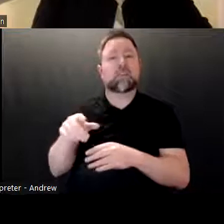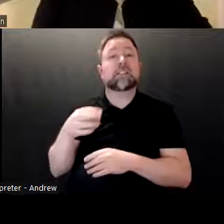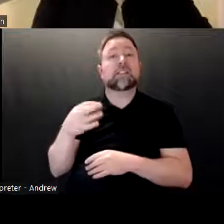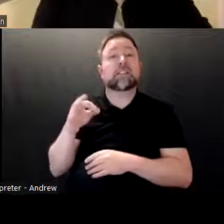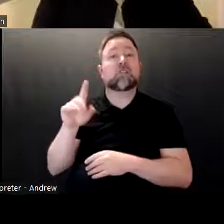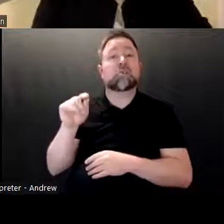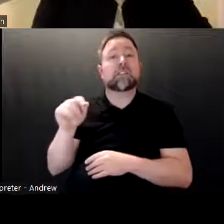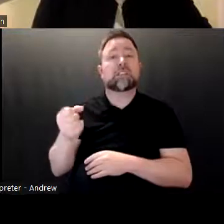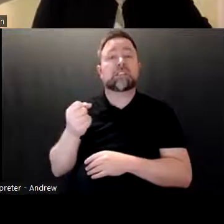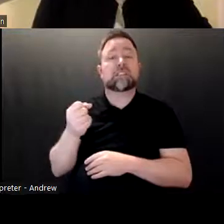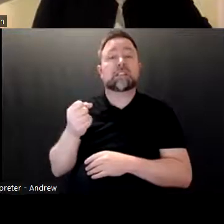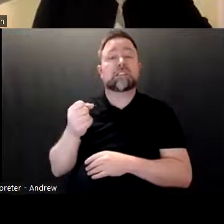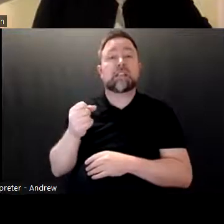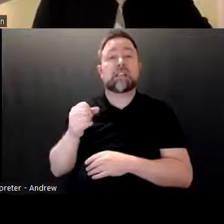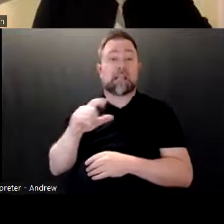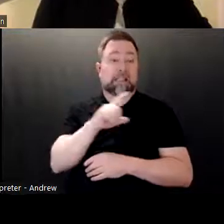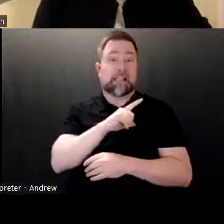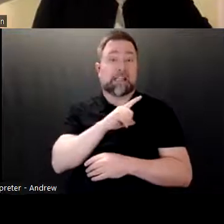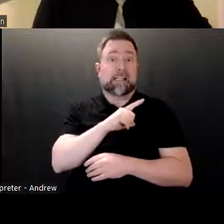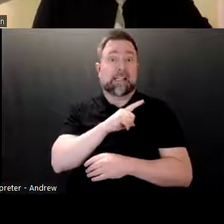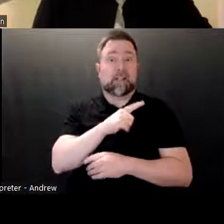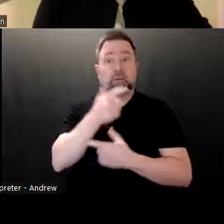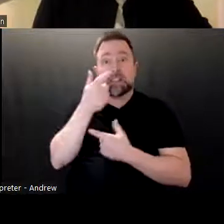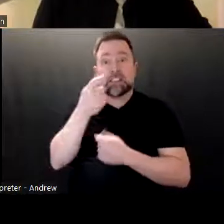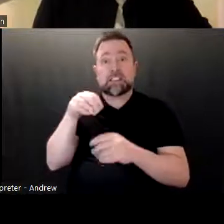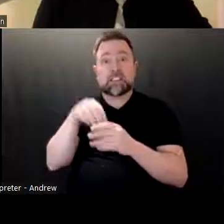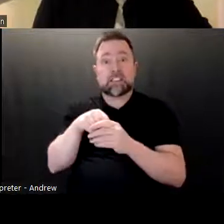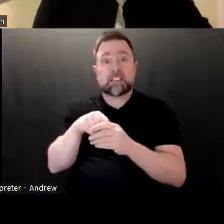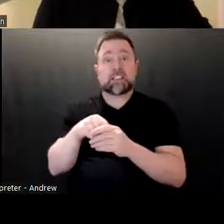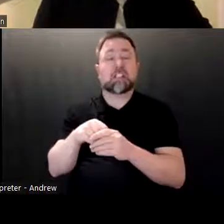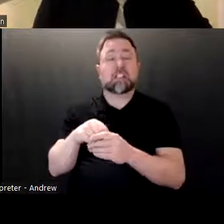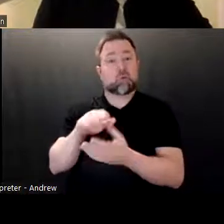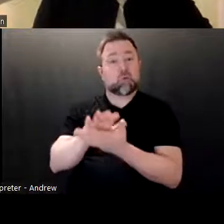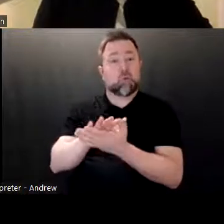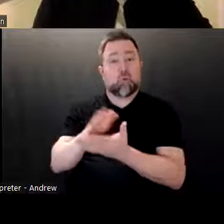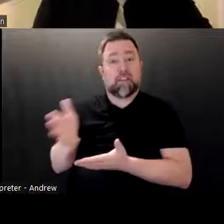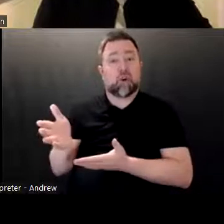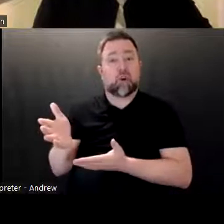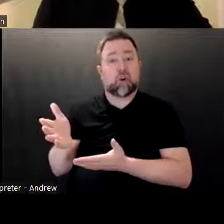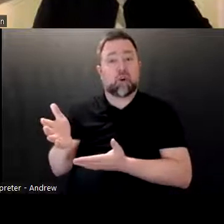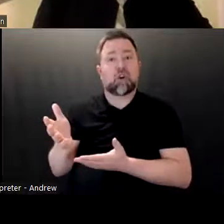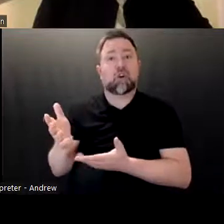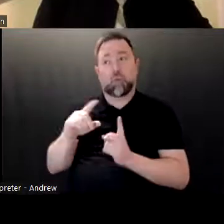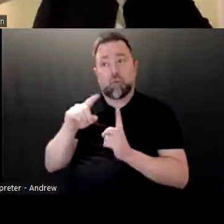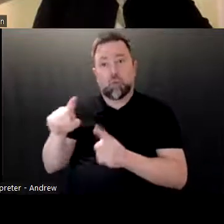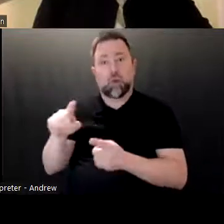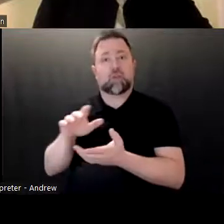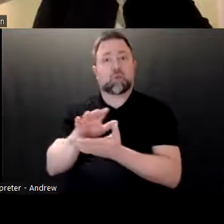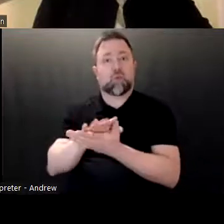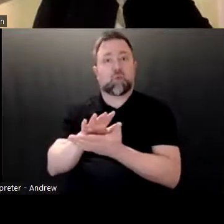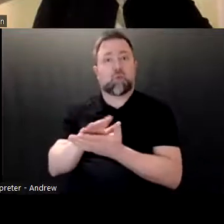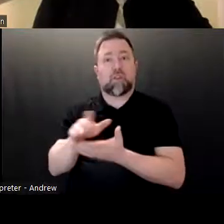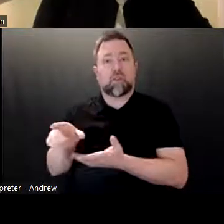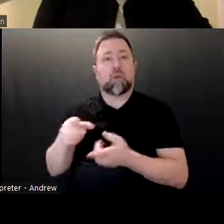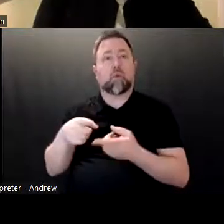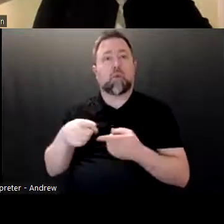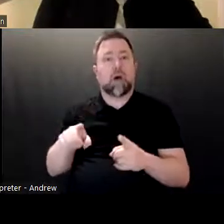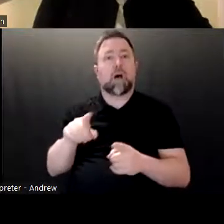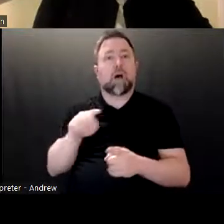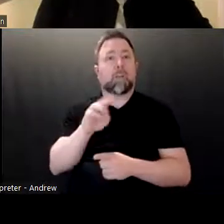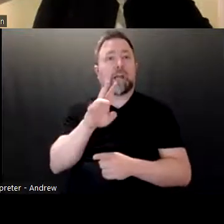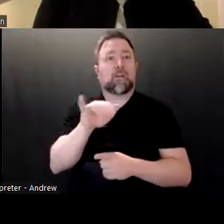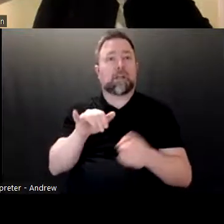it was really done at a pivotal moment in Wharton Esherick's career. The painting is of pine trees that he observed in a town